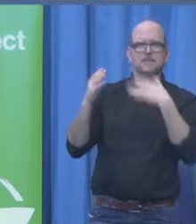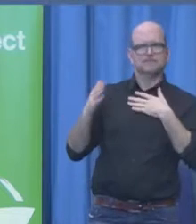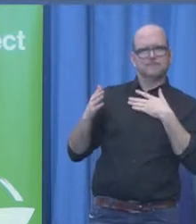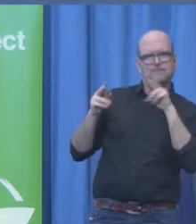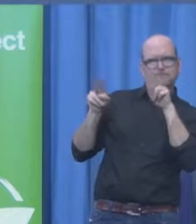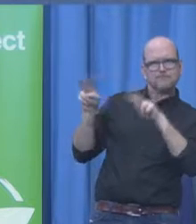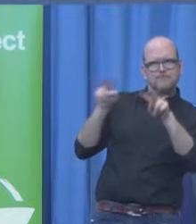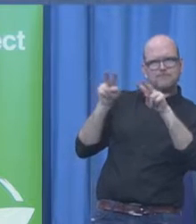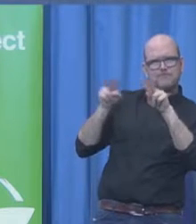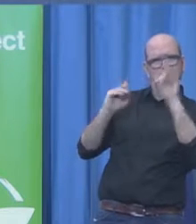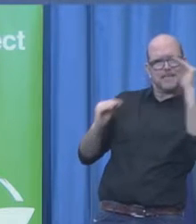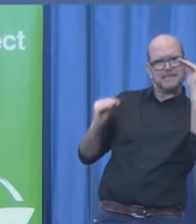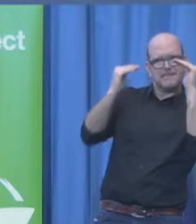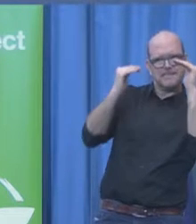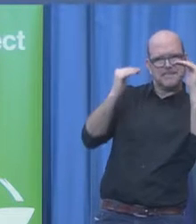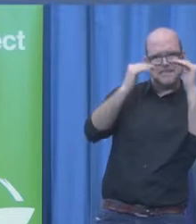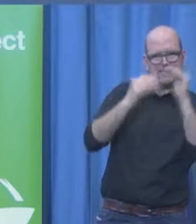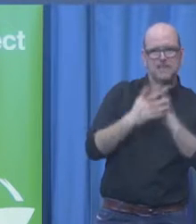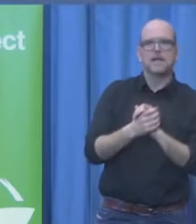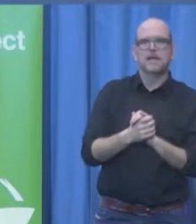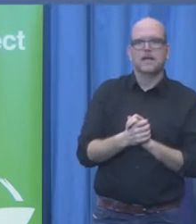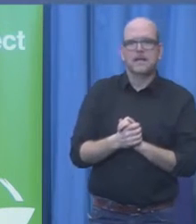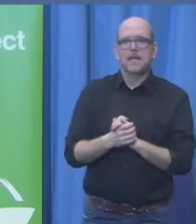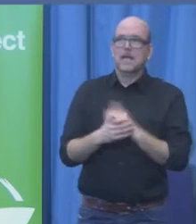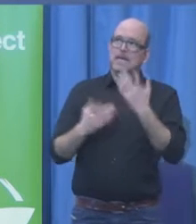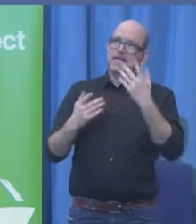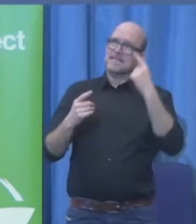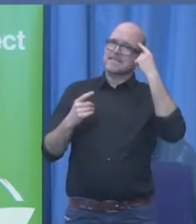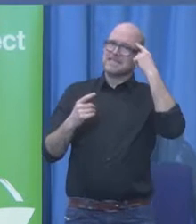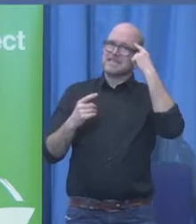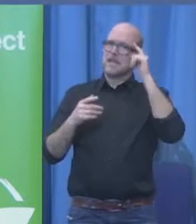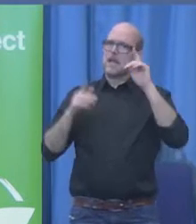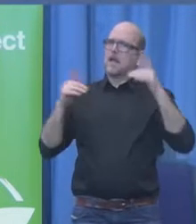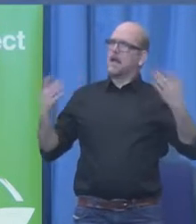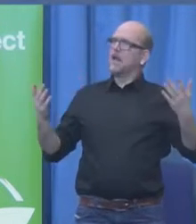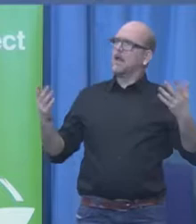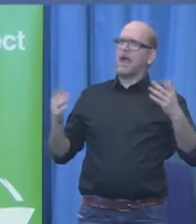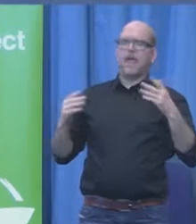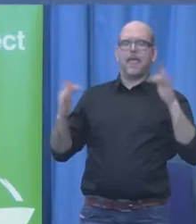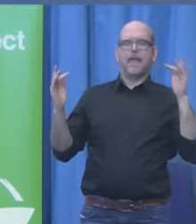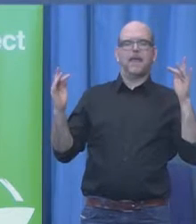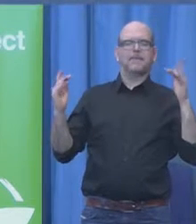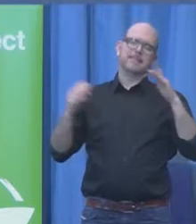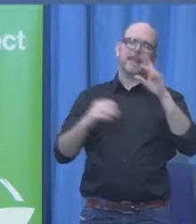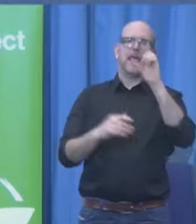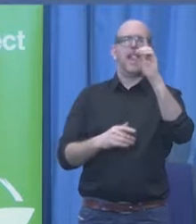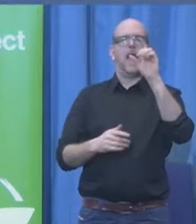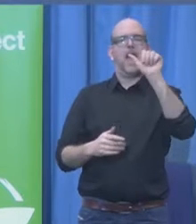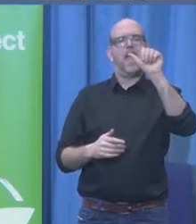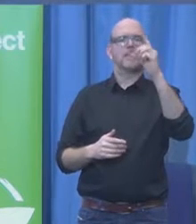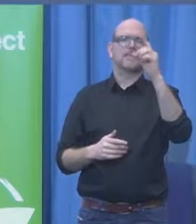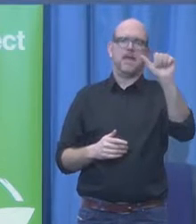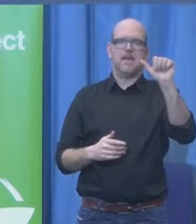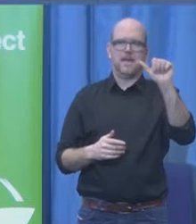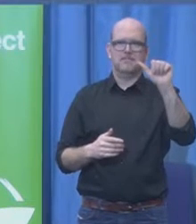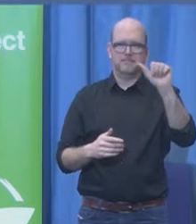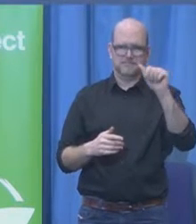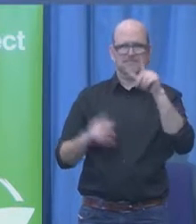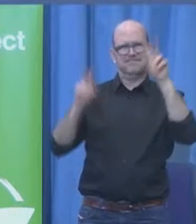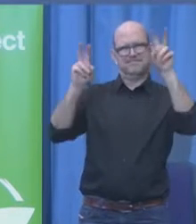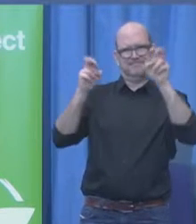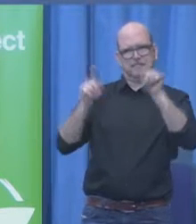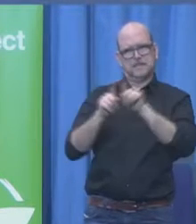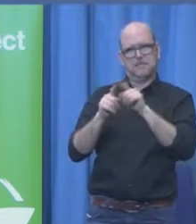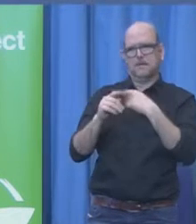accessibility and anti-discrimination, and we made a very